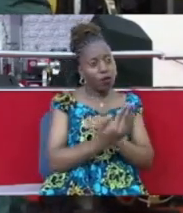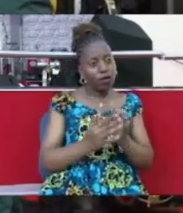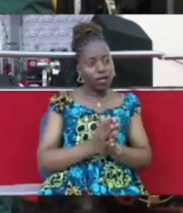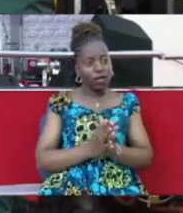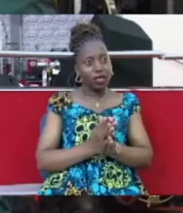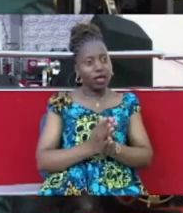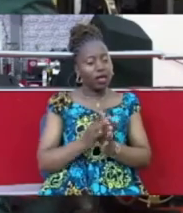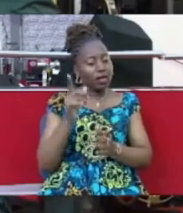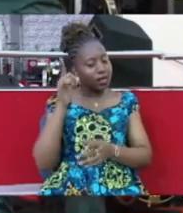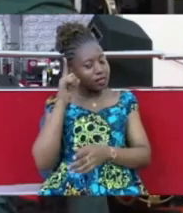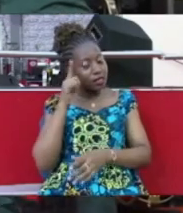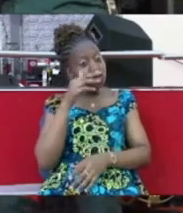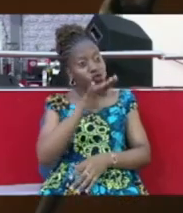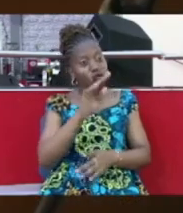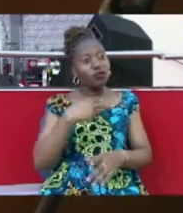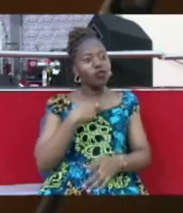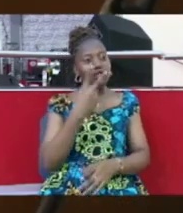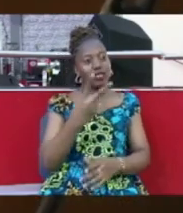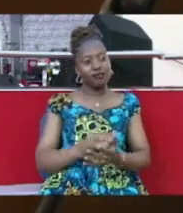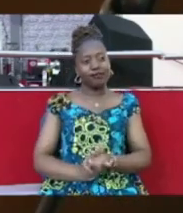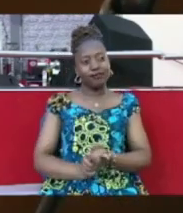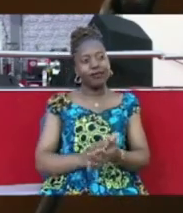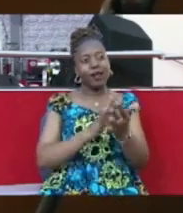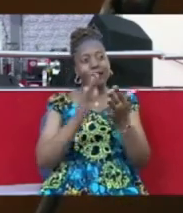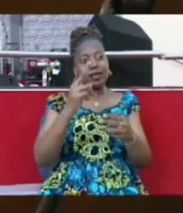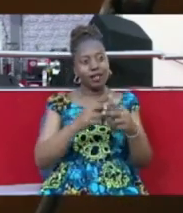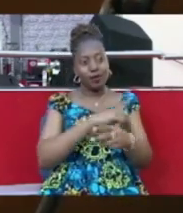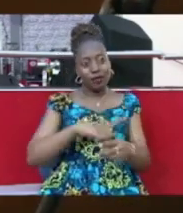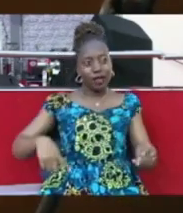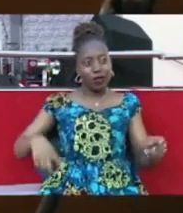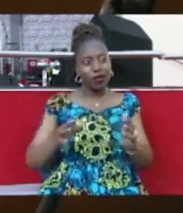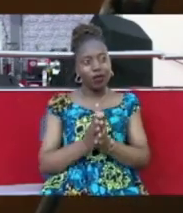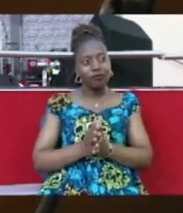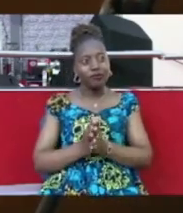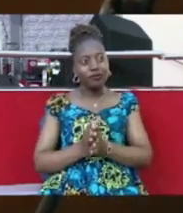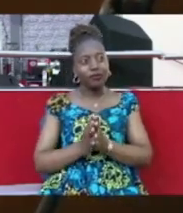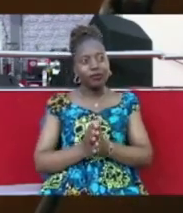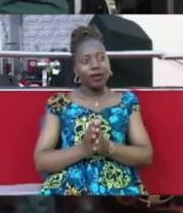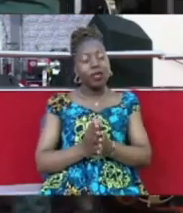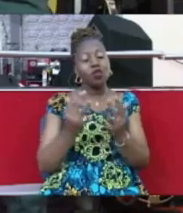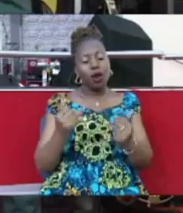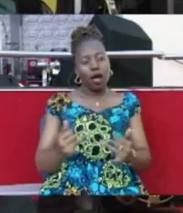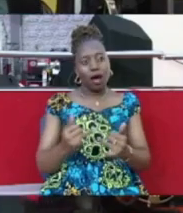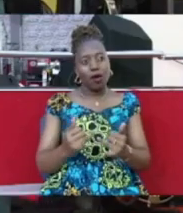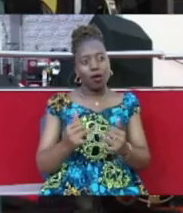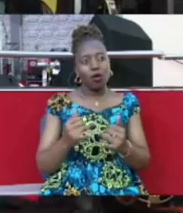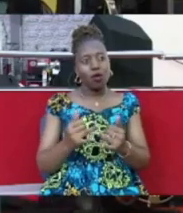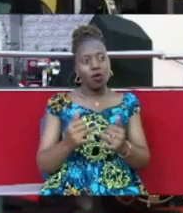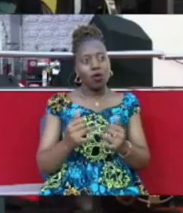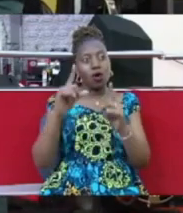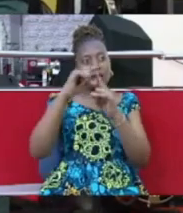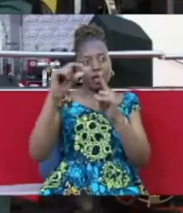your voice. Praise the name of the Lord. Amen. And so what is worship? What